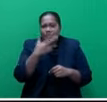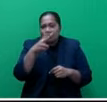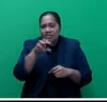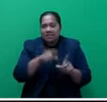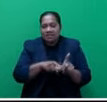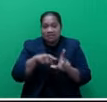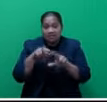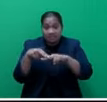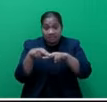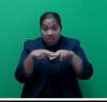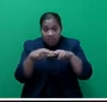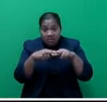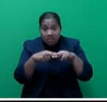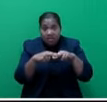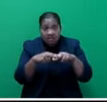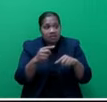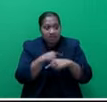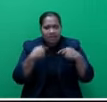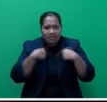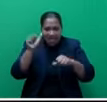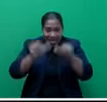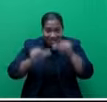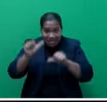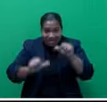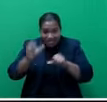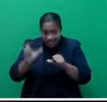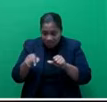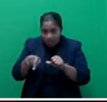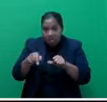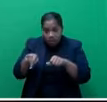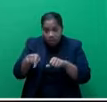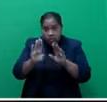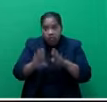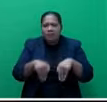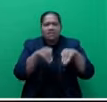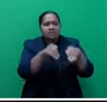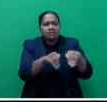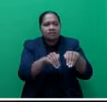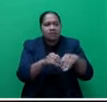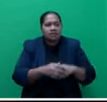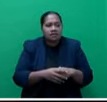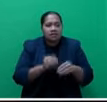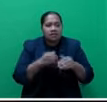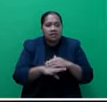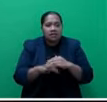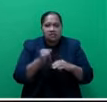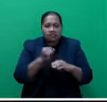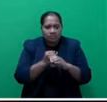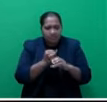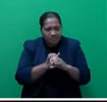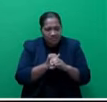Fiji, that we have lay assessors that participate in criminal trials. And